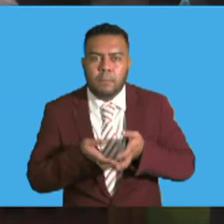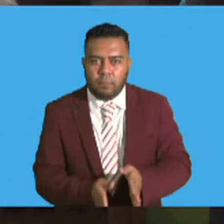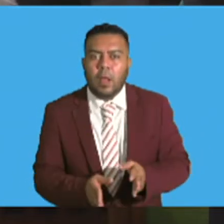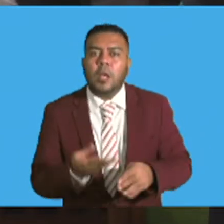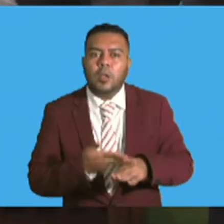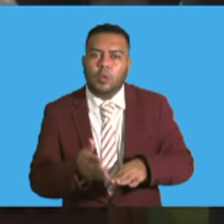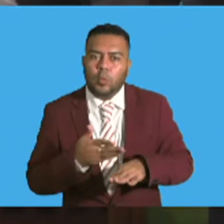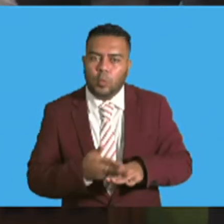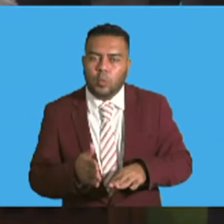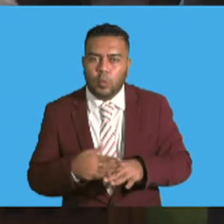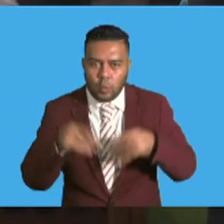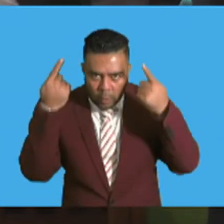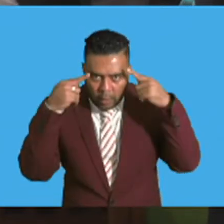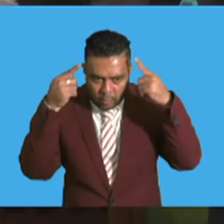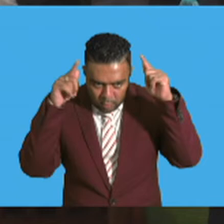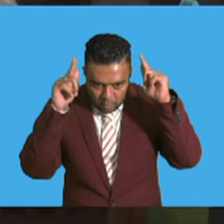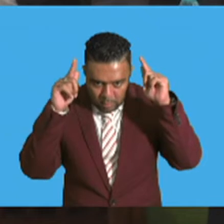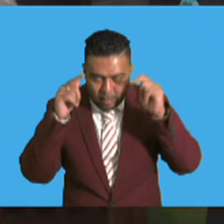and Senapol for beef cattle.